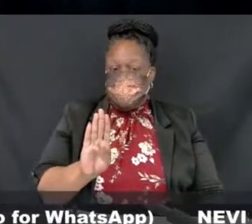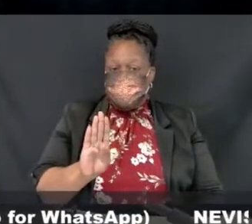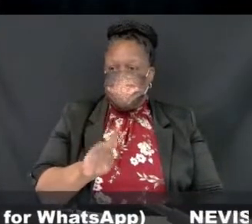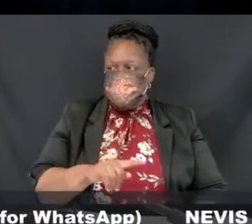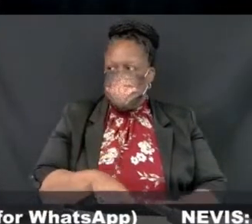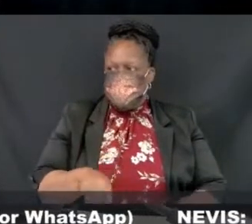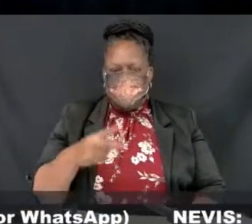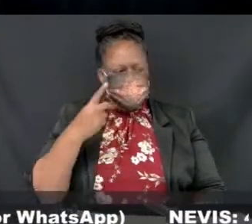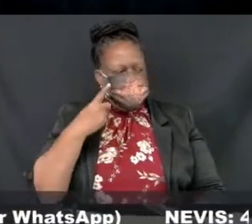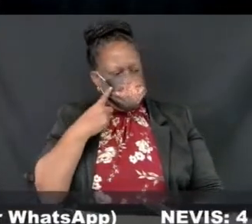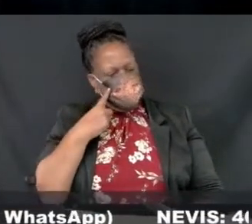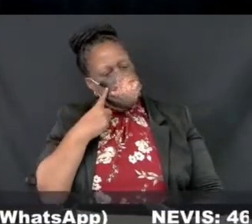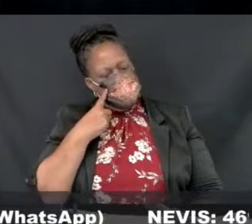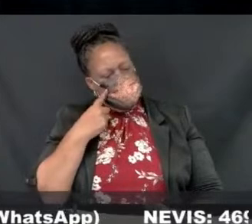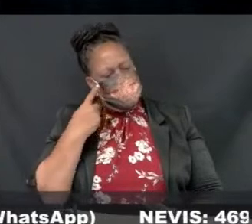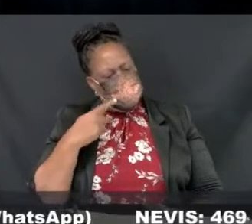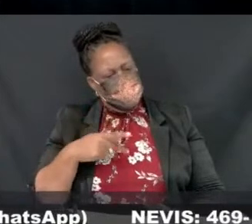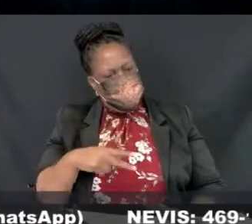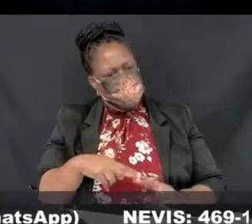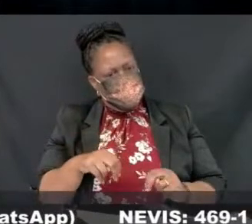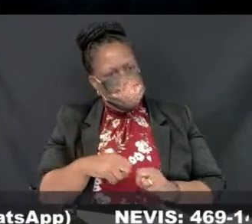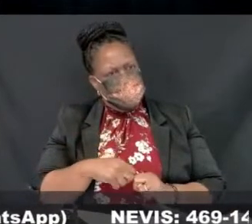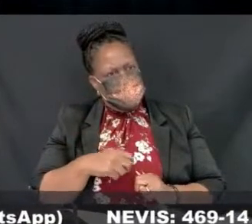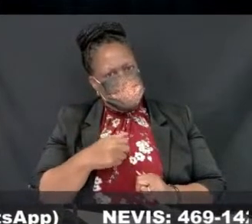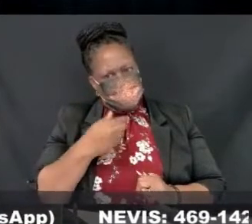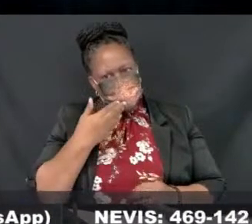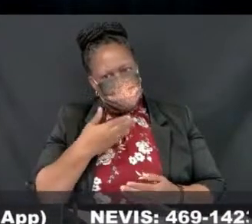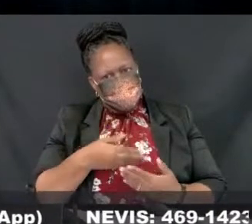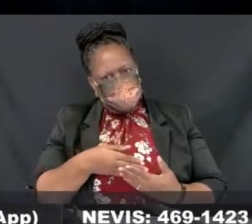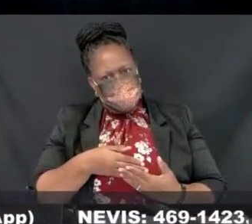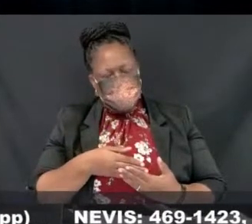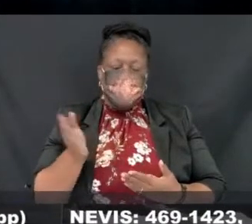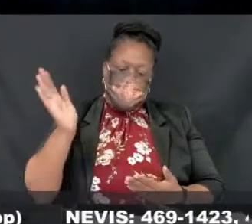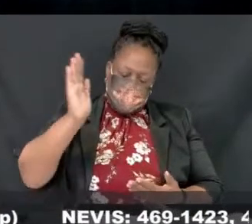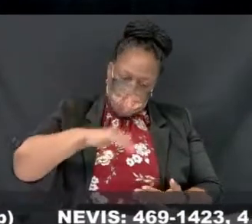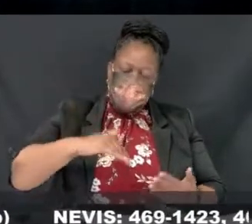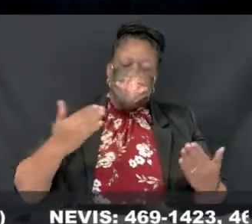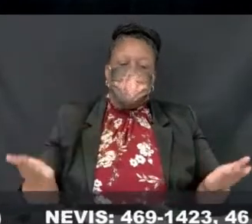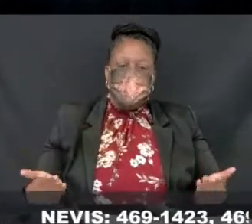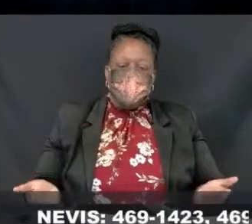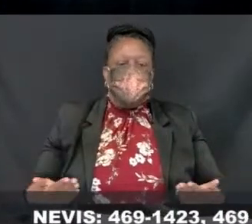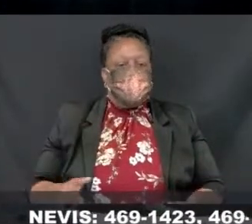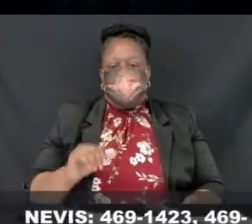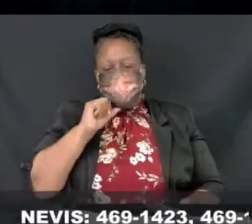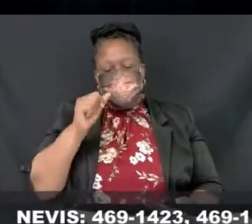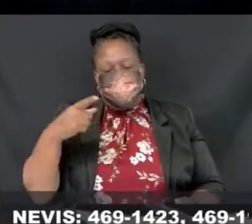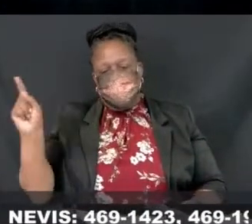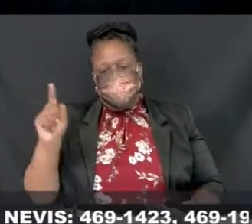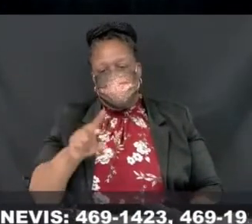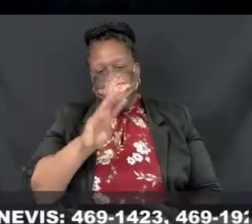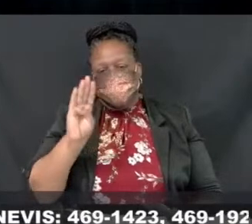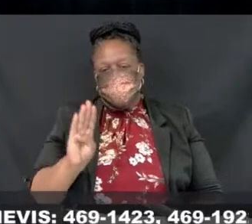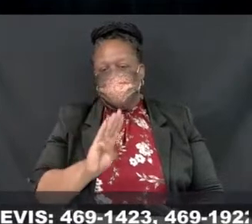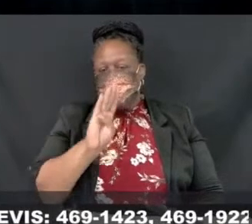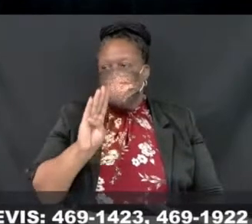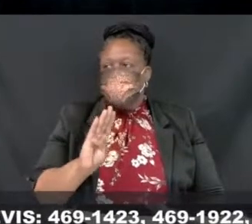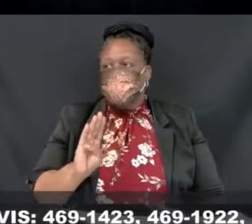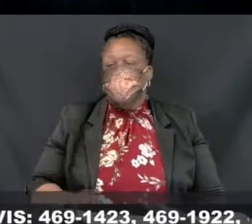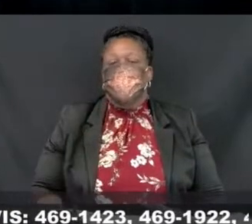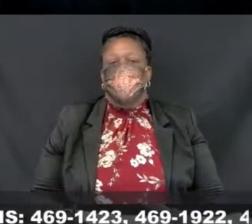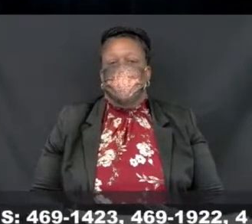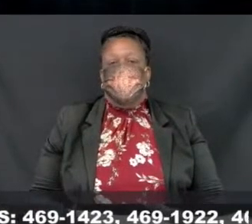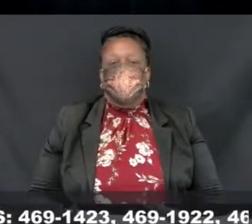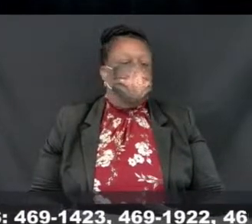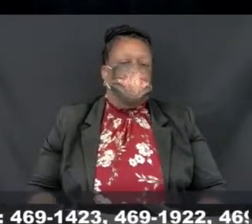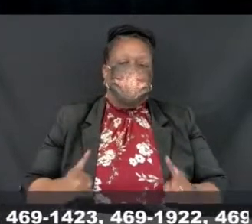have done in St. Kitts and Nevis, they said, hey, listen, this is a great place to come and make this investment. And this kudos to all the